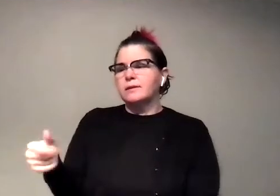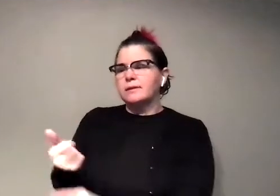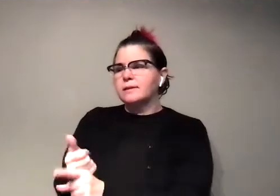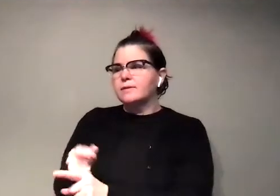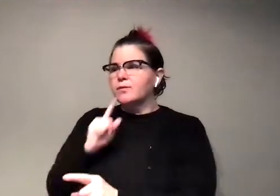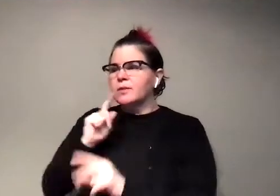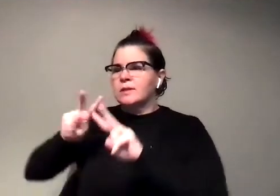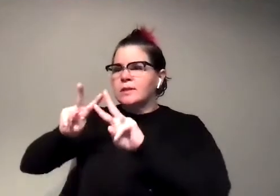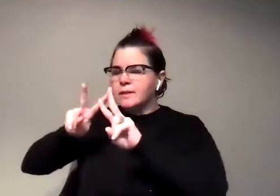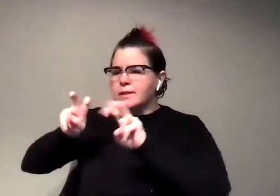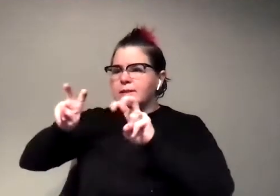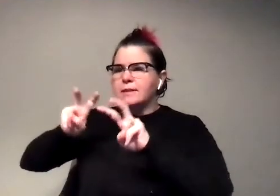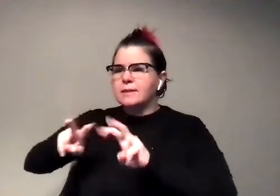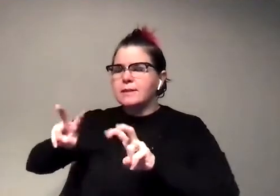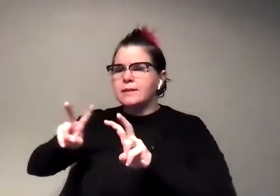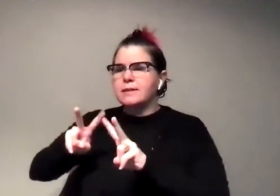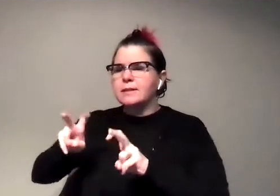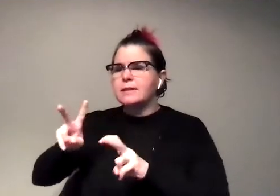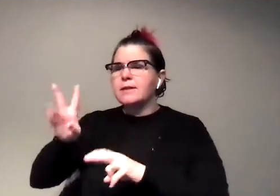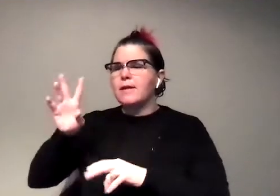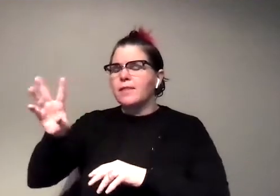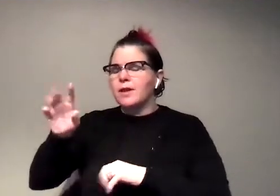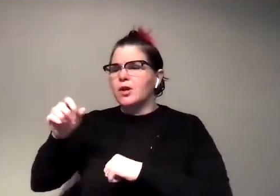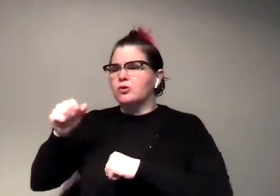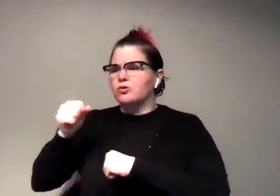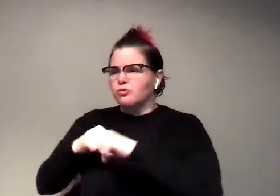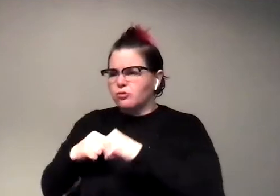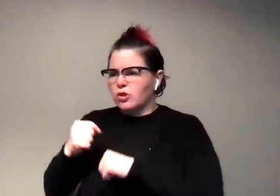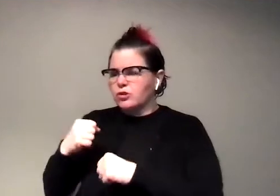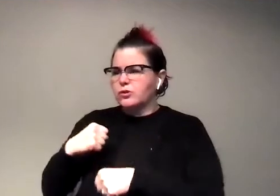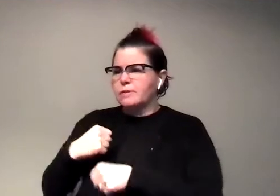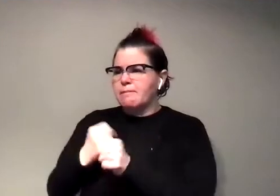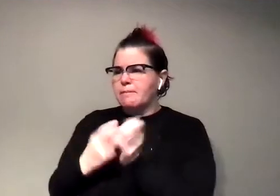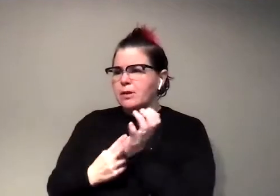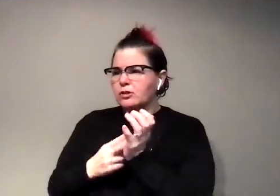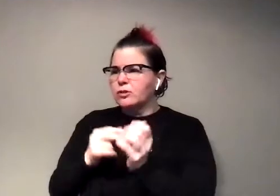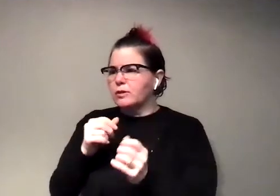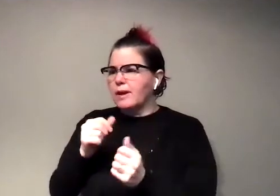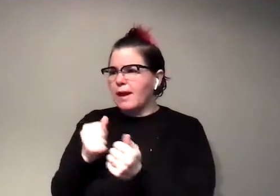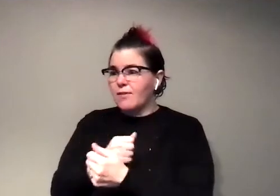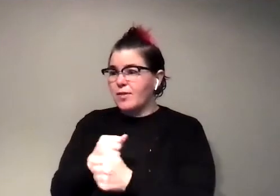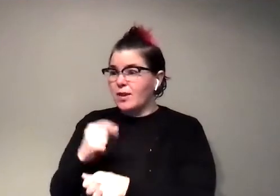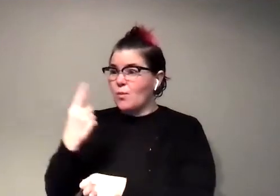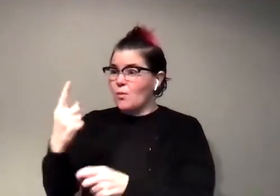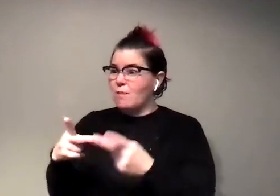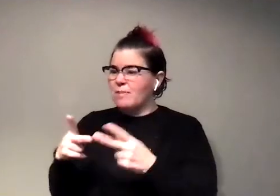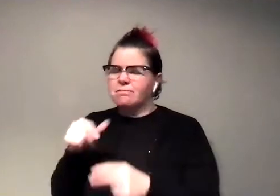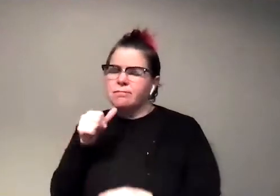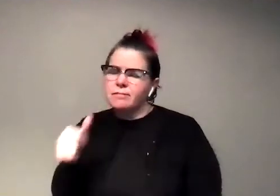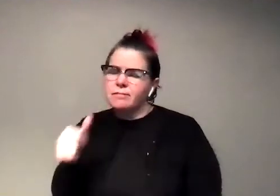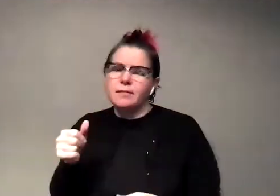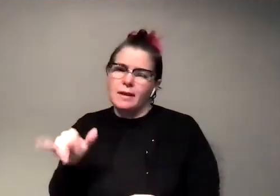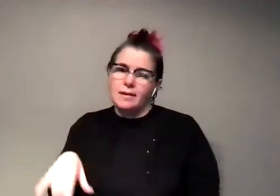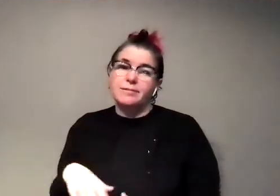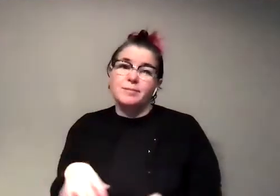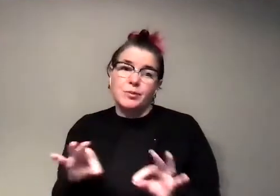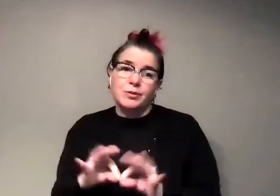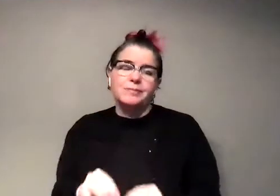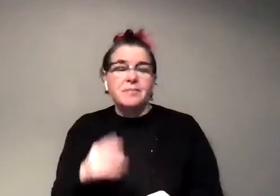their infrastructures to make sure that they didn't have everything in one place. You Right. know, so Yeah. yeah, it was